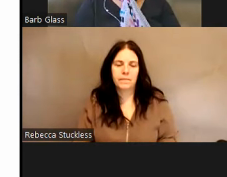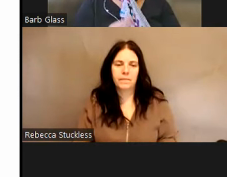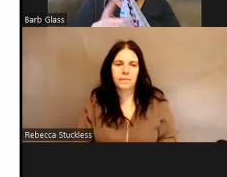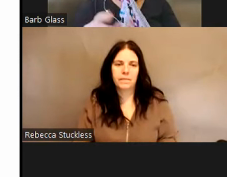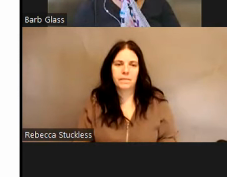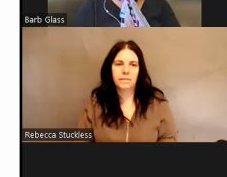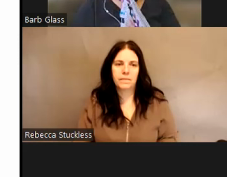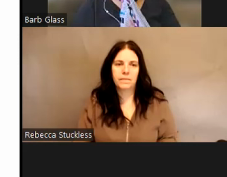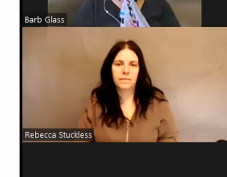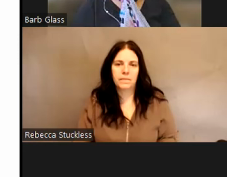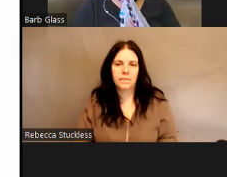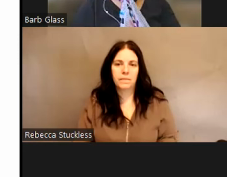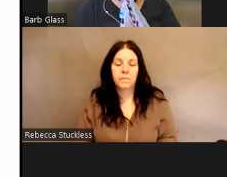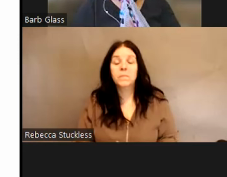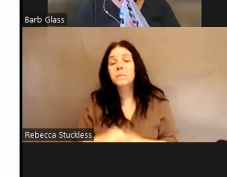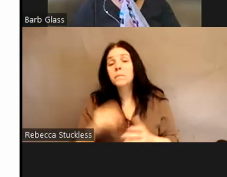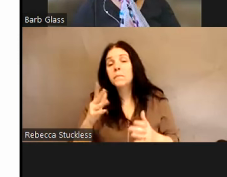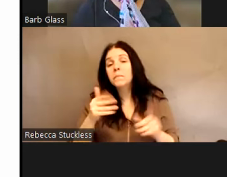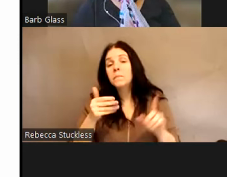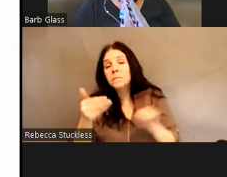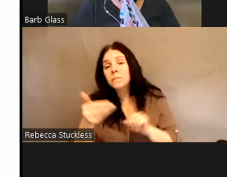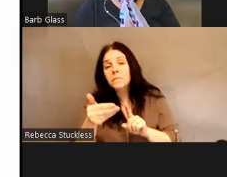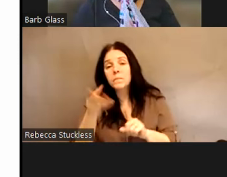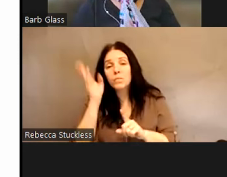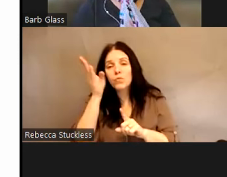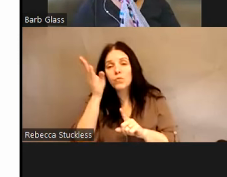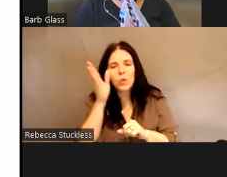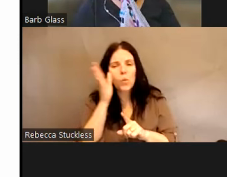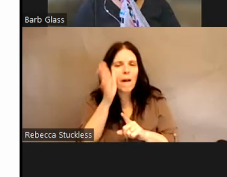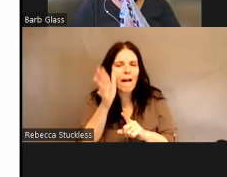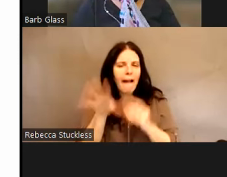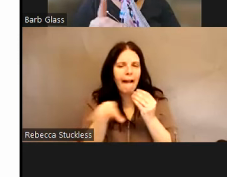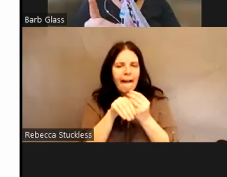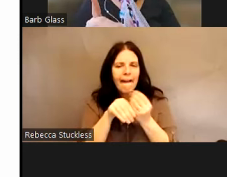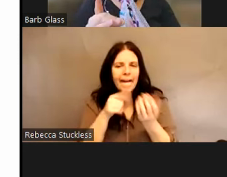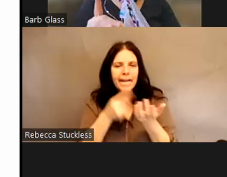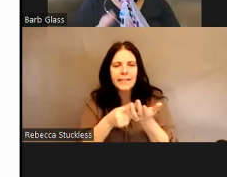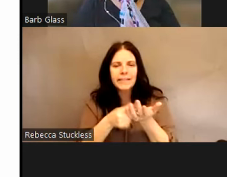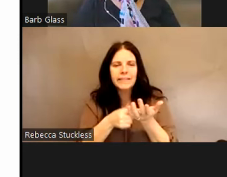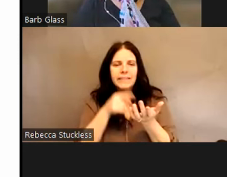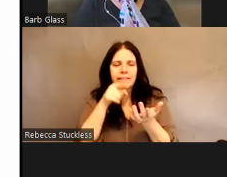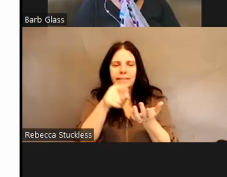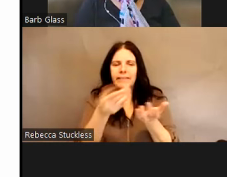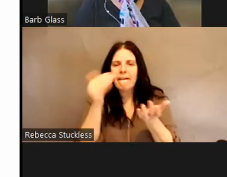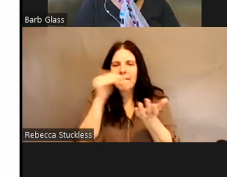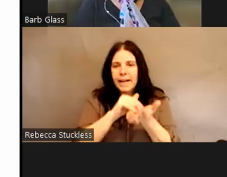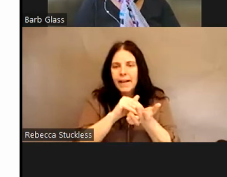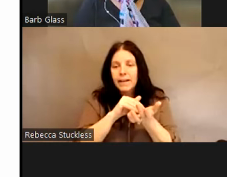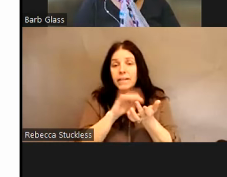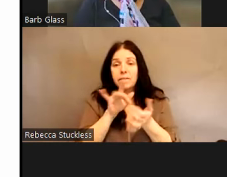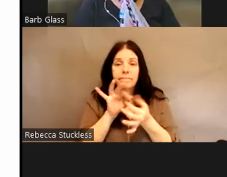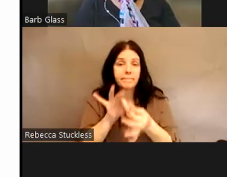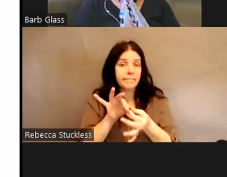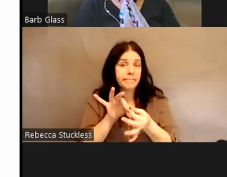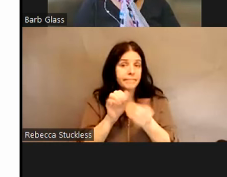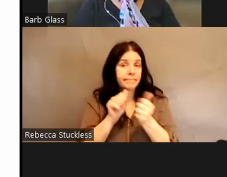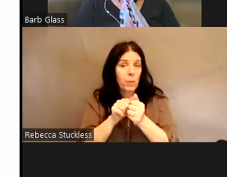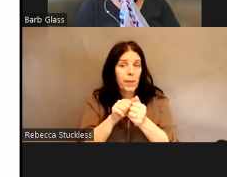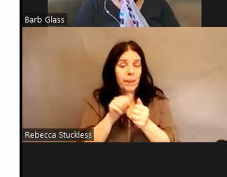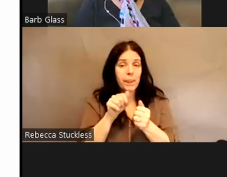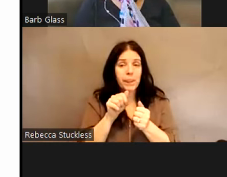A little bit later in the presentation, I'm going to refer back to this, particularly around a couple of these